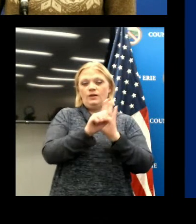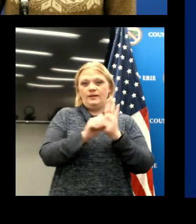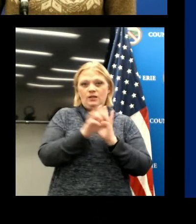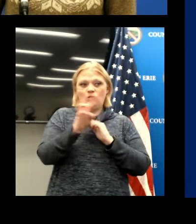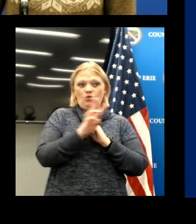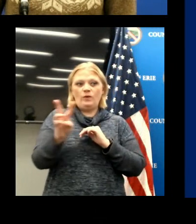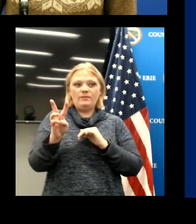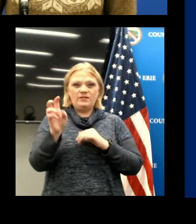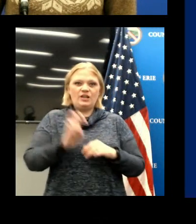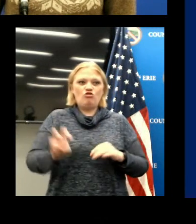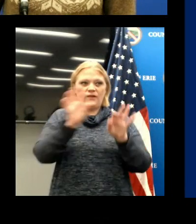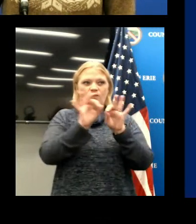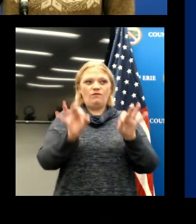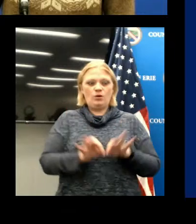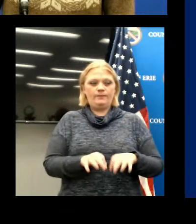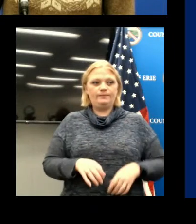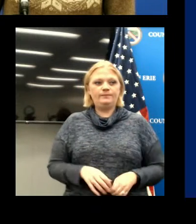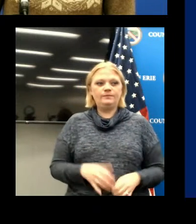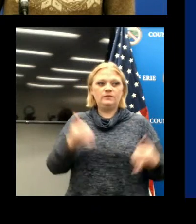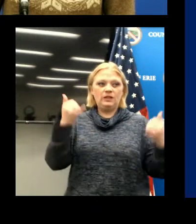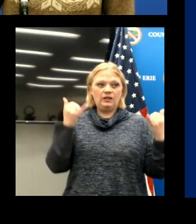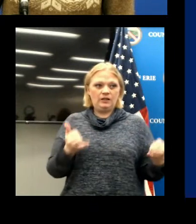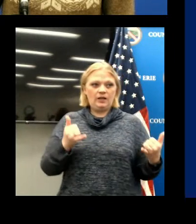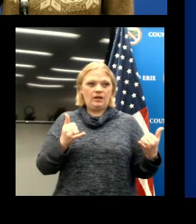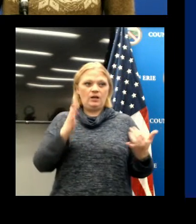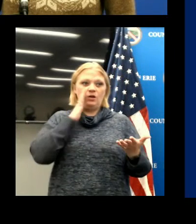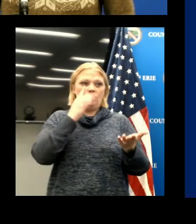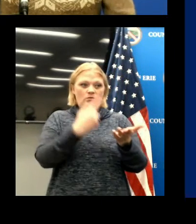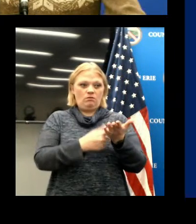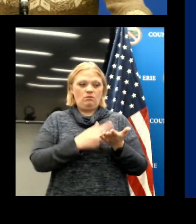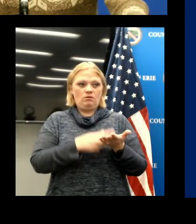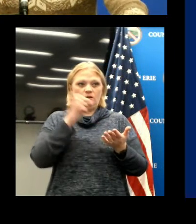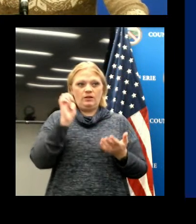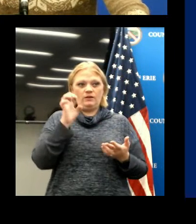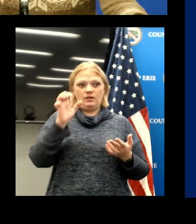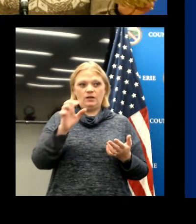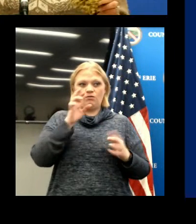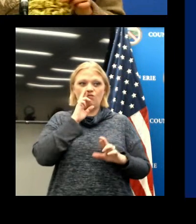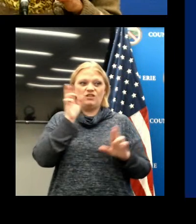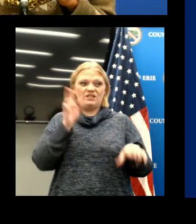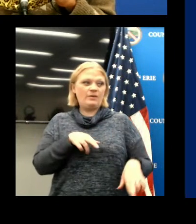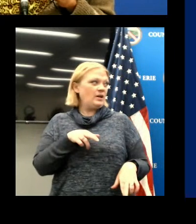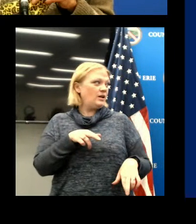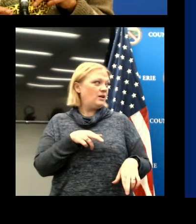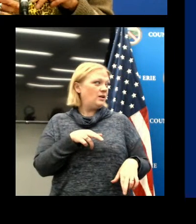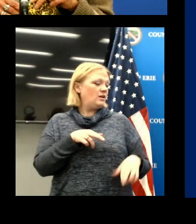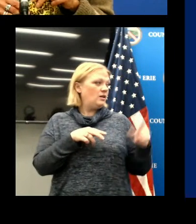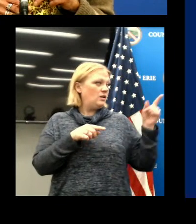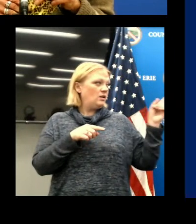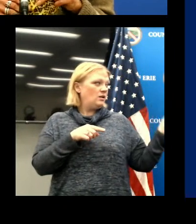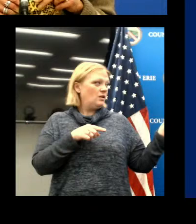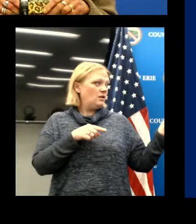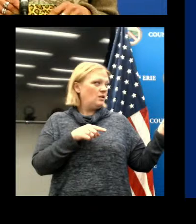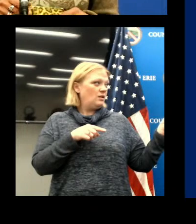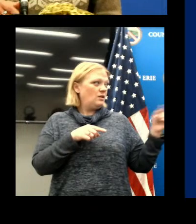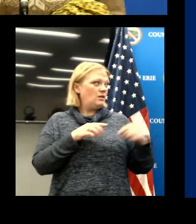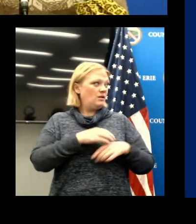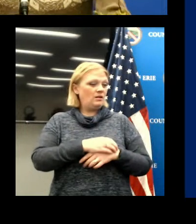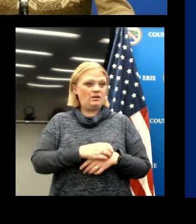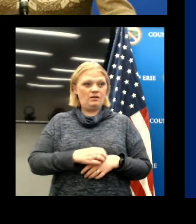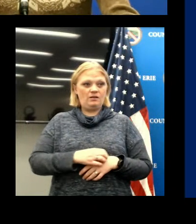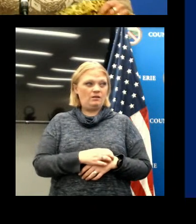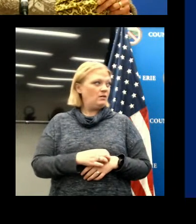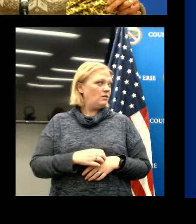website on their travel form. So now we will talk about Erie County Response. Do you want me to take it or you want to take it?